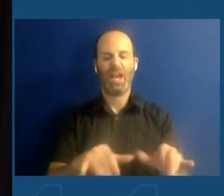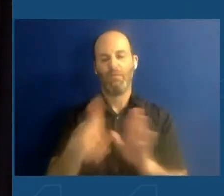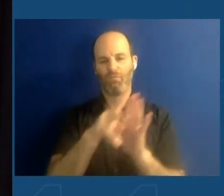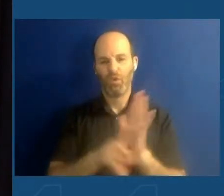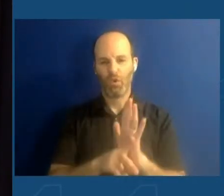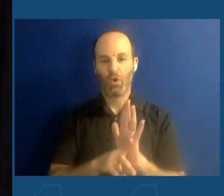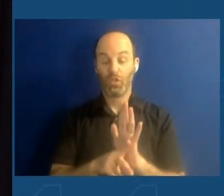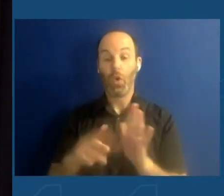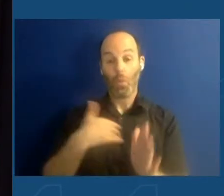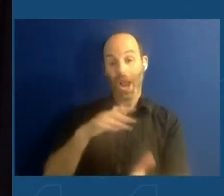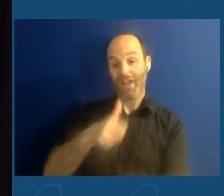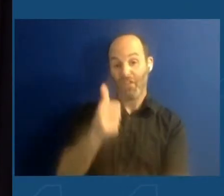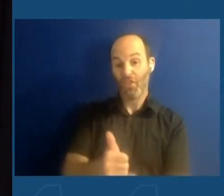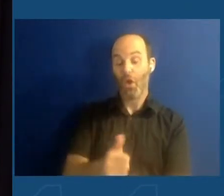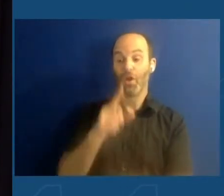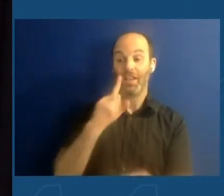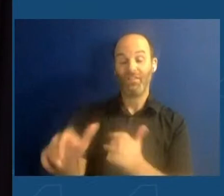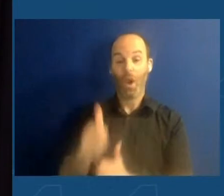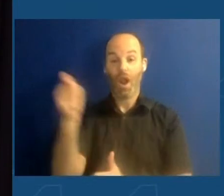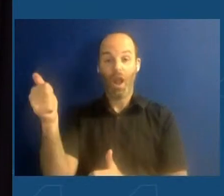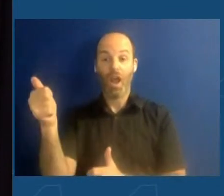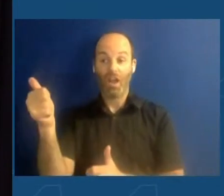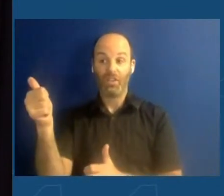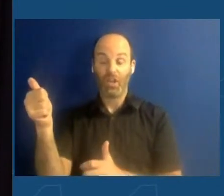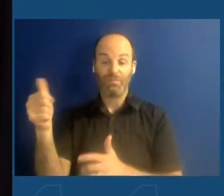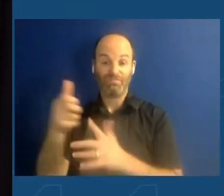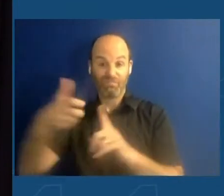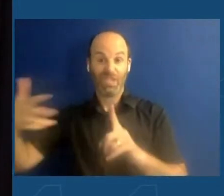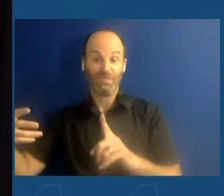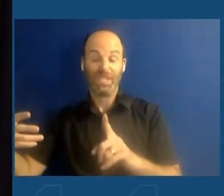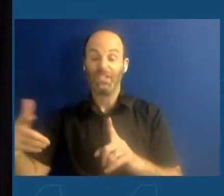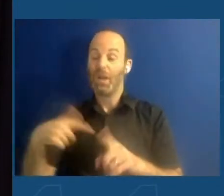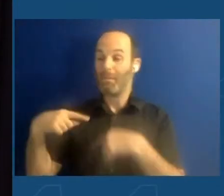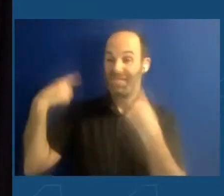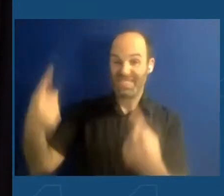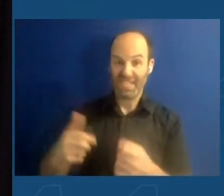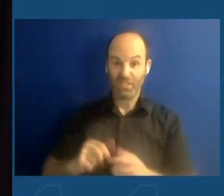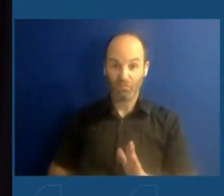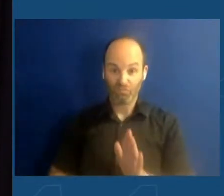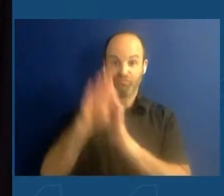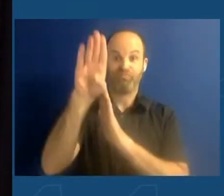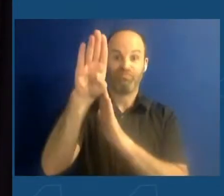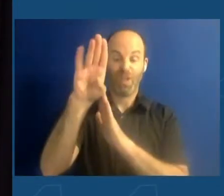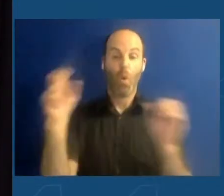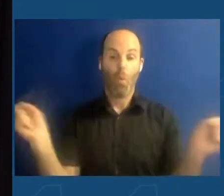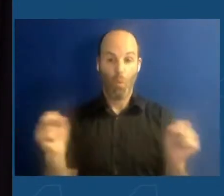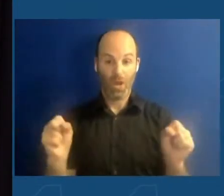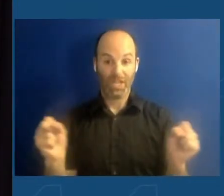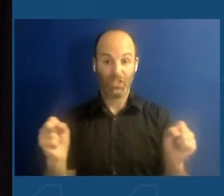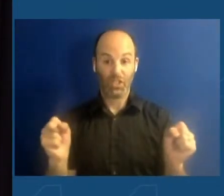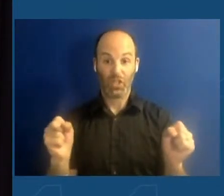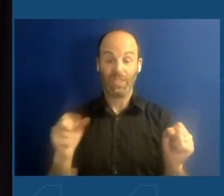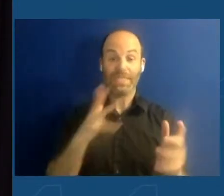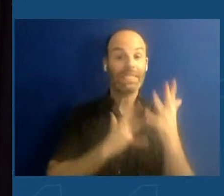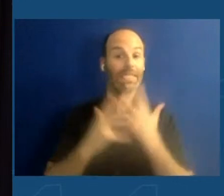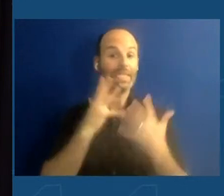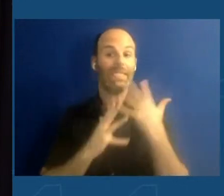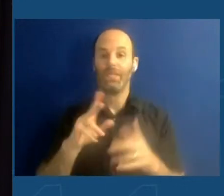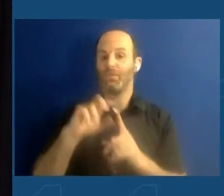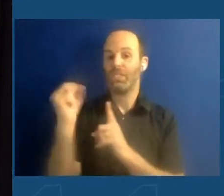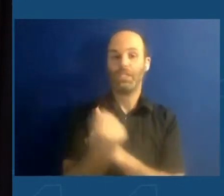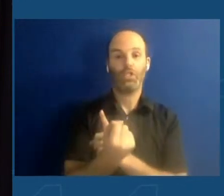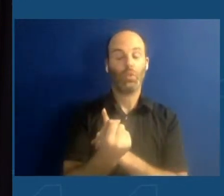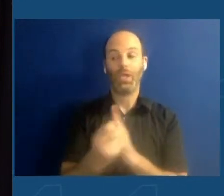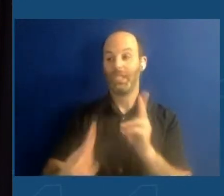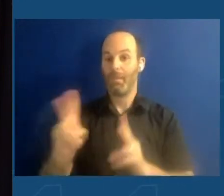been following the normal protocols since that surge last winter when it was a very desperate situation when everyone was searching for test kits. But I'm going to be